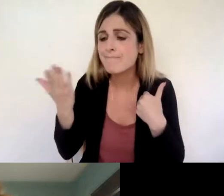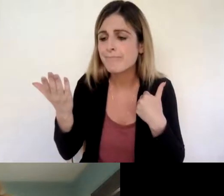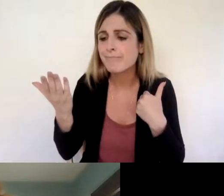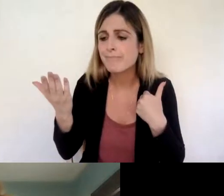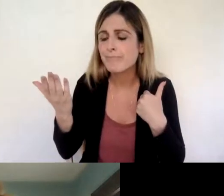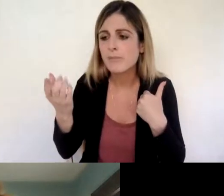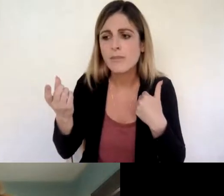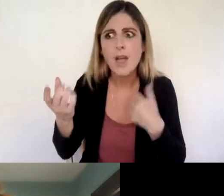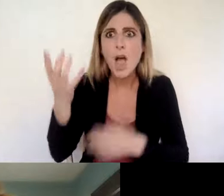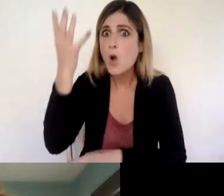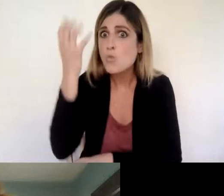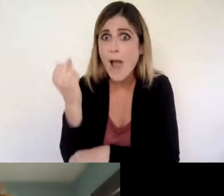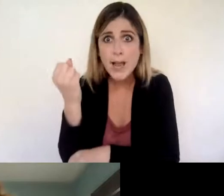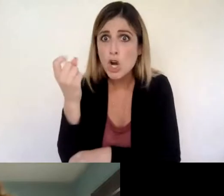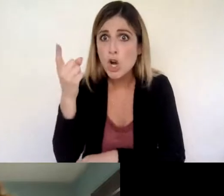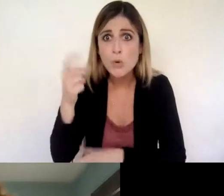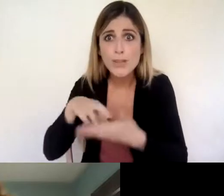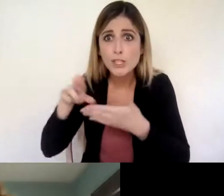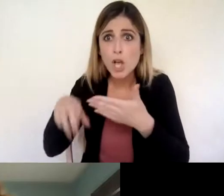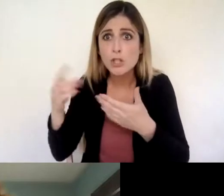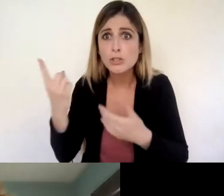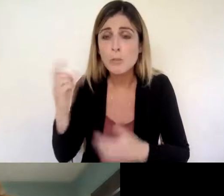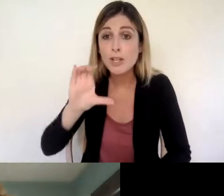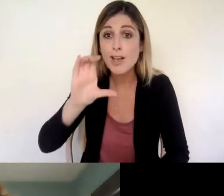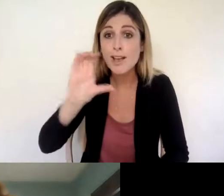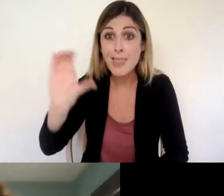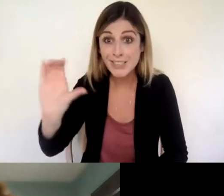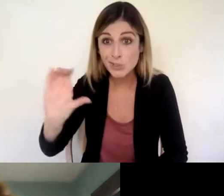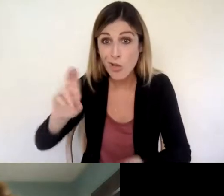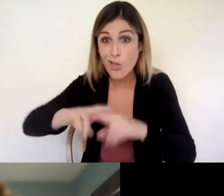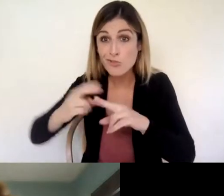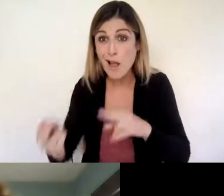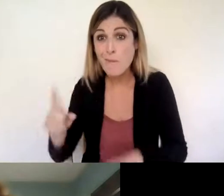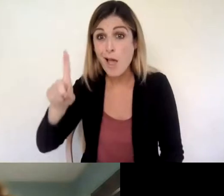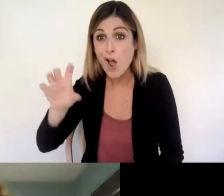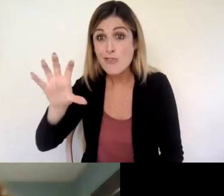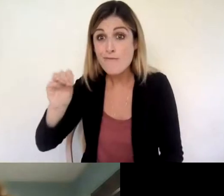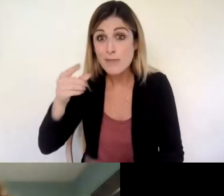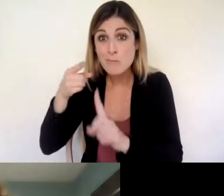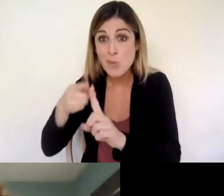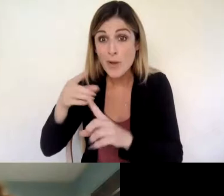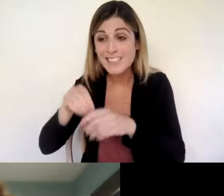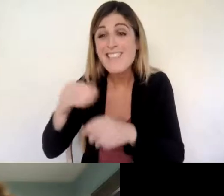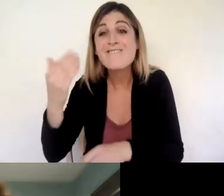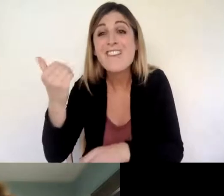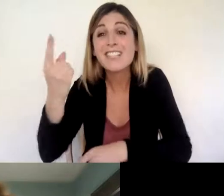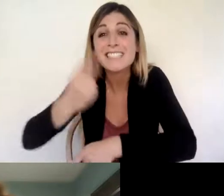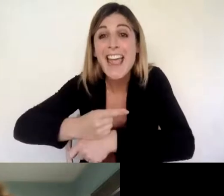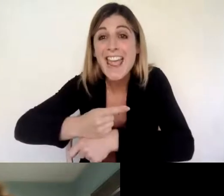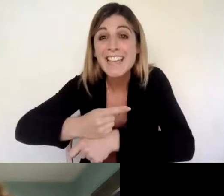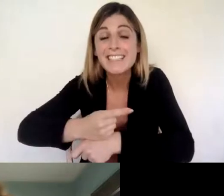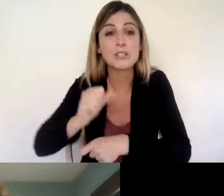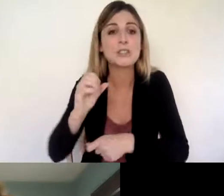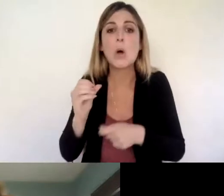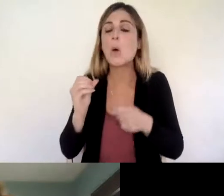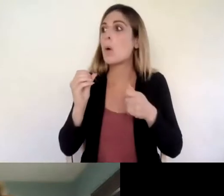a record of someone's cholesterol dropped 150 points in 15 days, from 299 to 149. So a lot of people don't realize how quickly